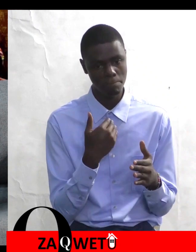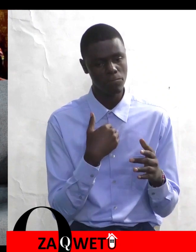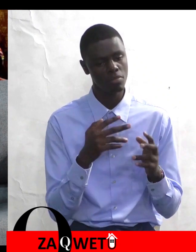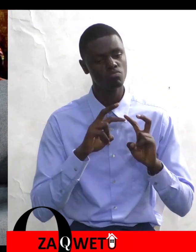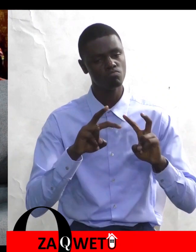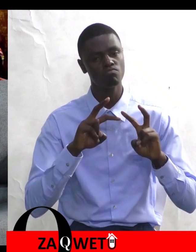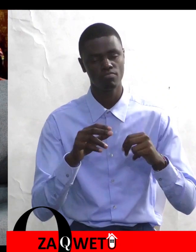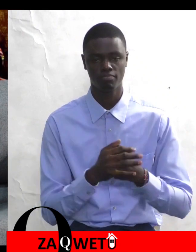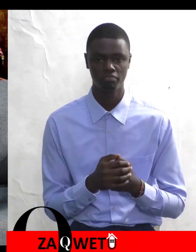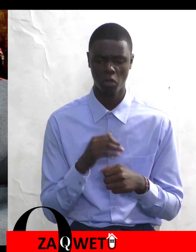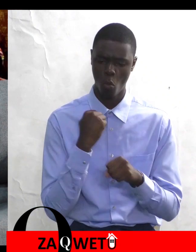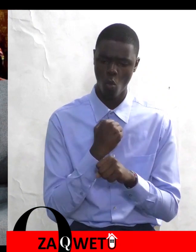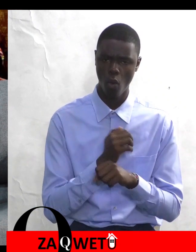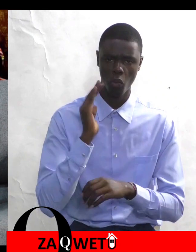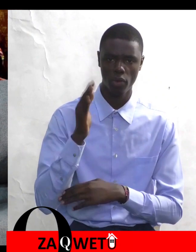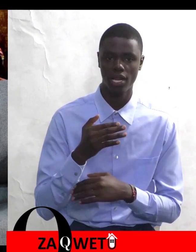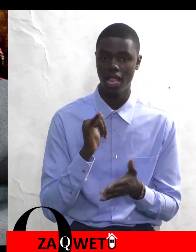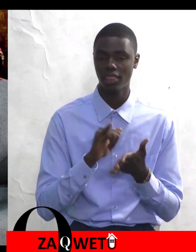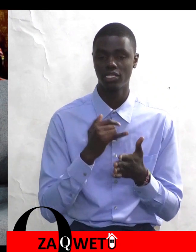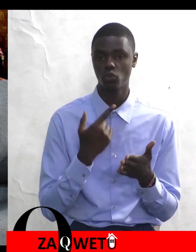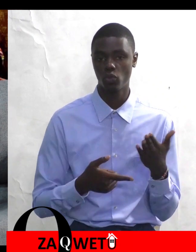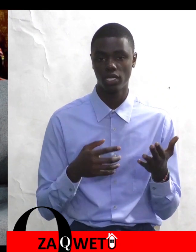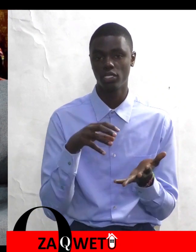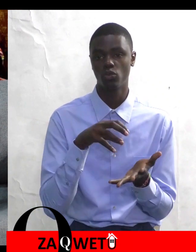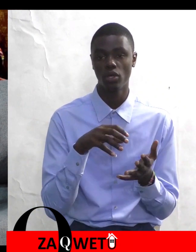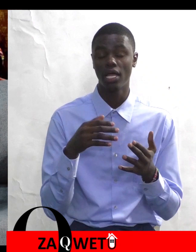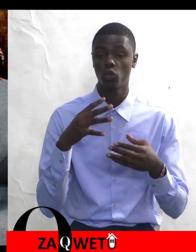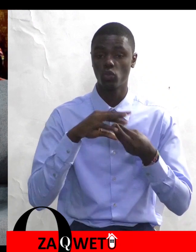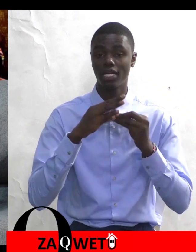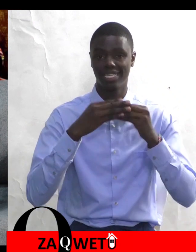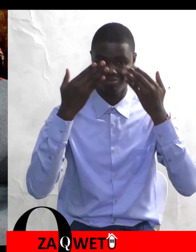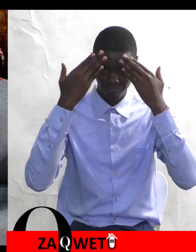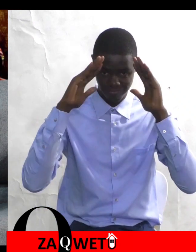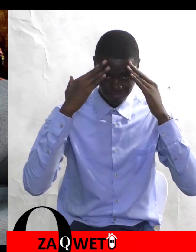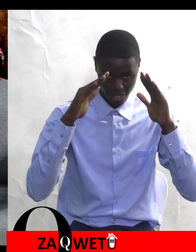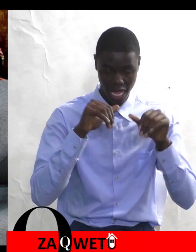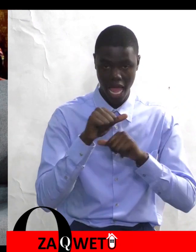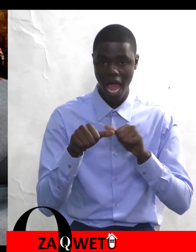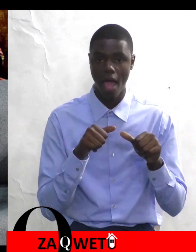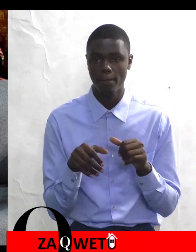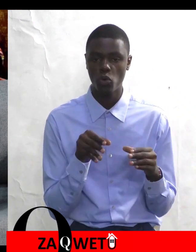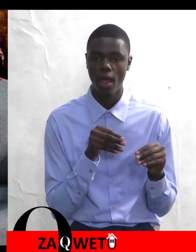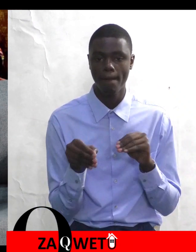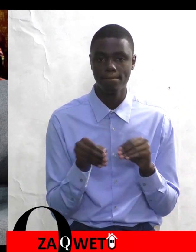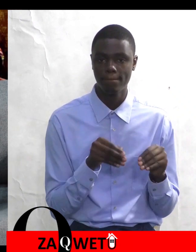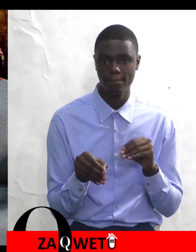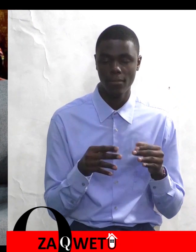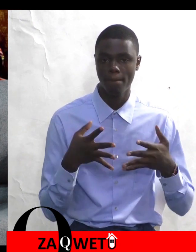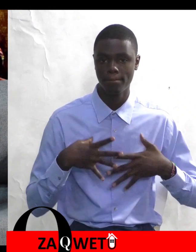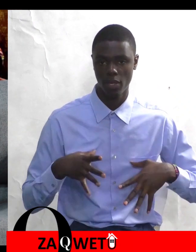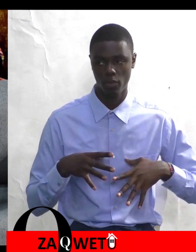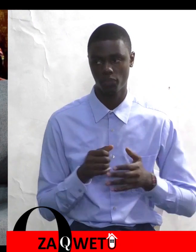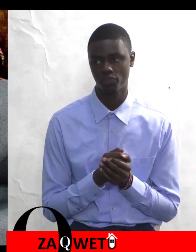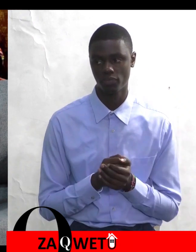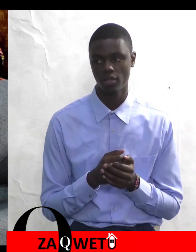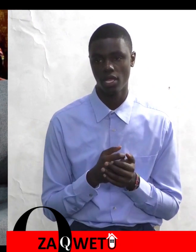nipatie opportunity. Mm. Mimi napiga hustle. So that's what I do in my channel to create awareness. On the PW,